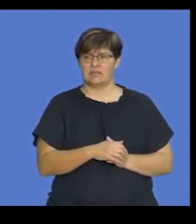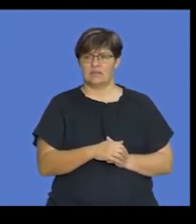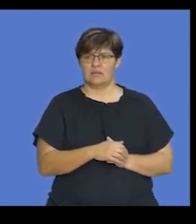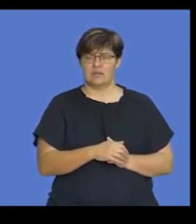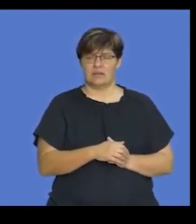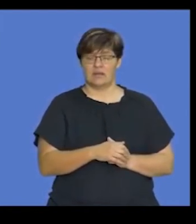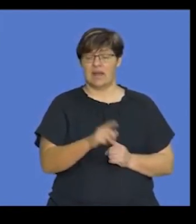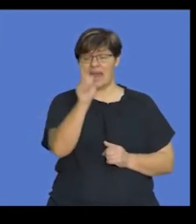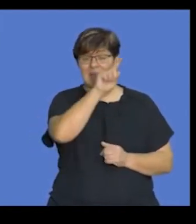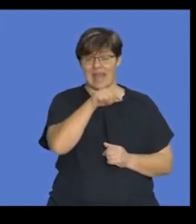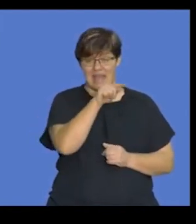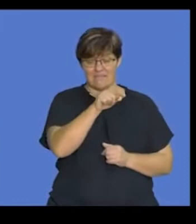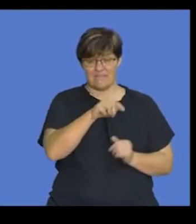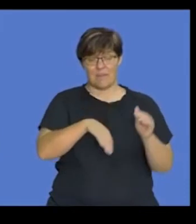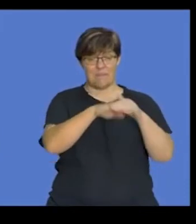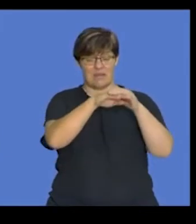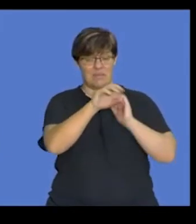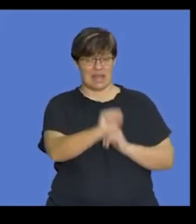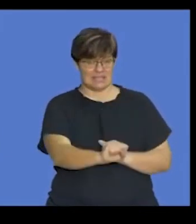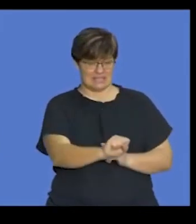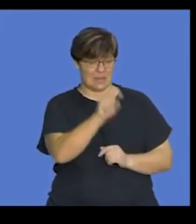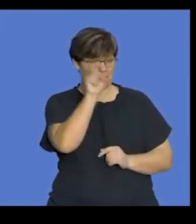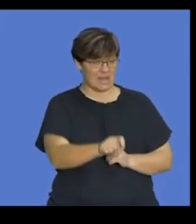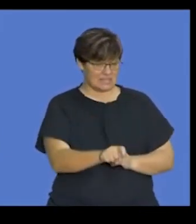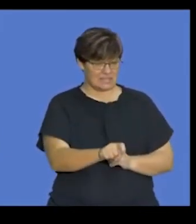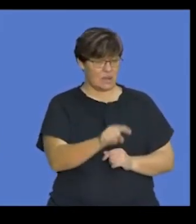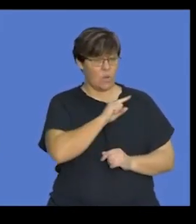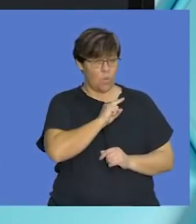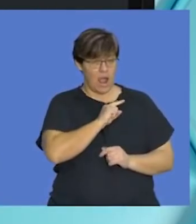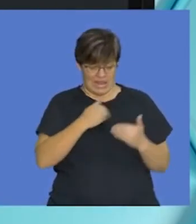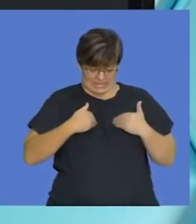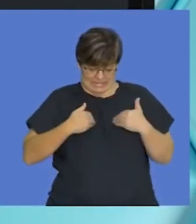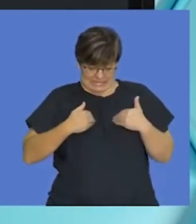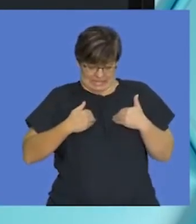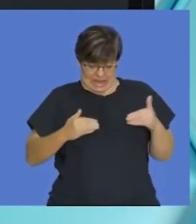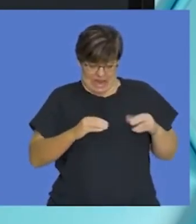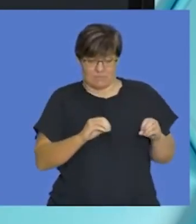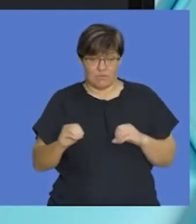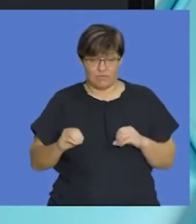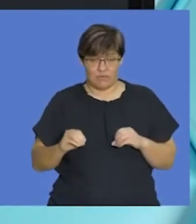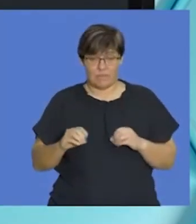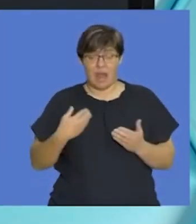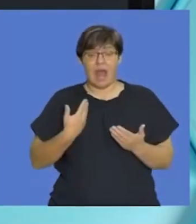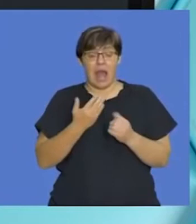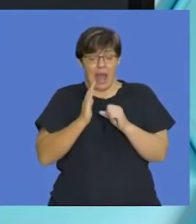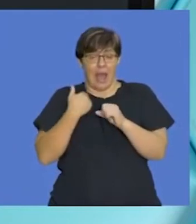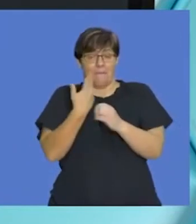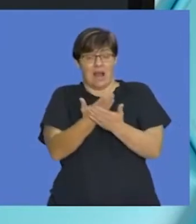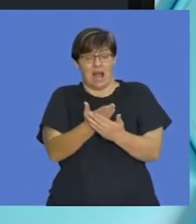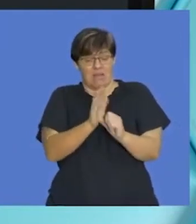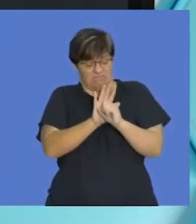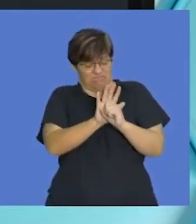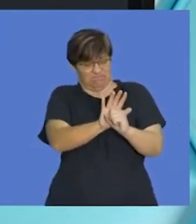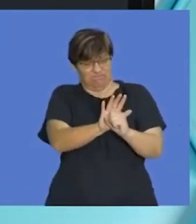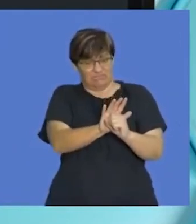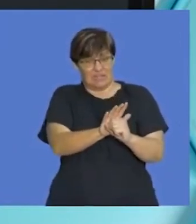know maximum static friction because as it just starts to move, my applied force is equal to my maximum static